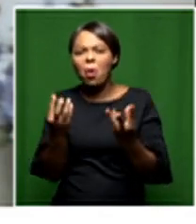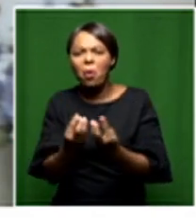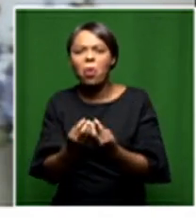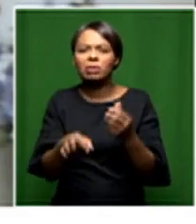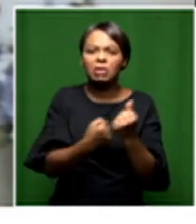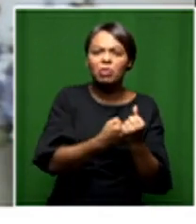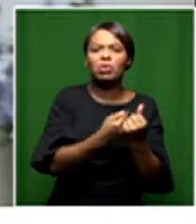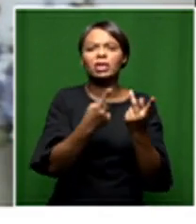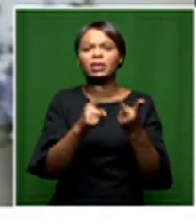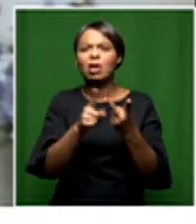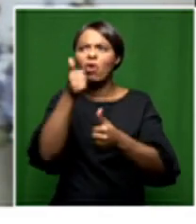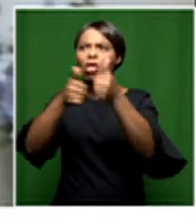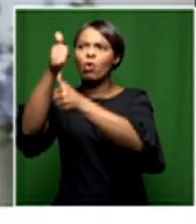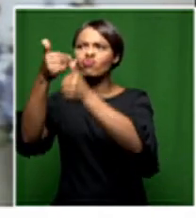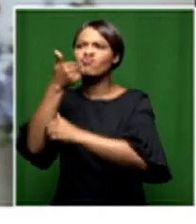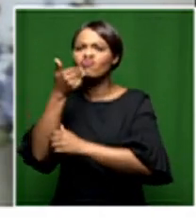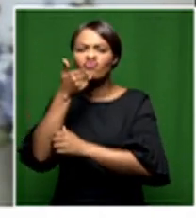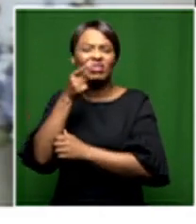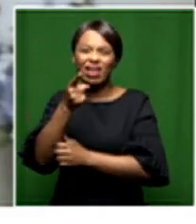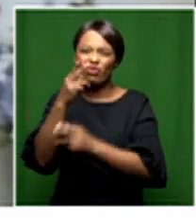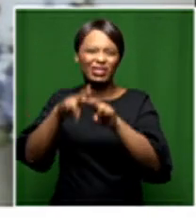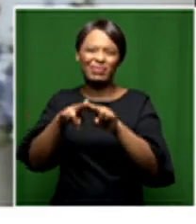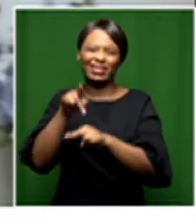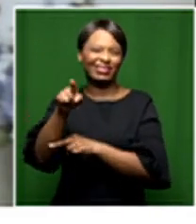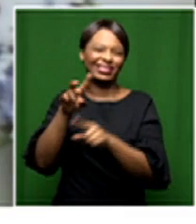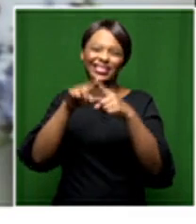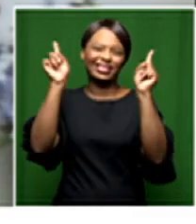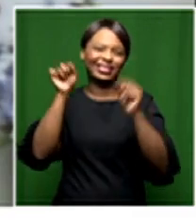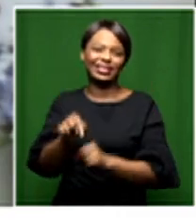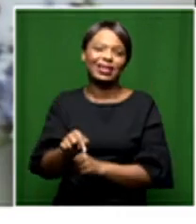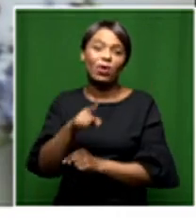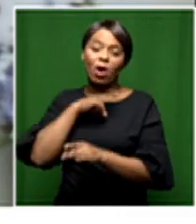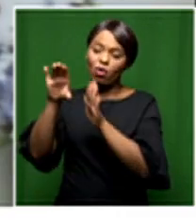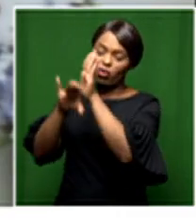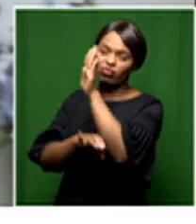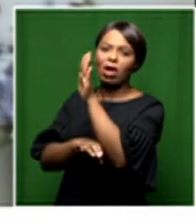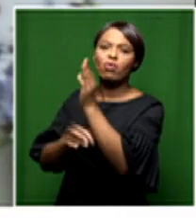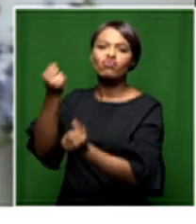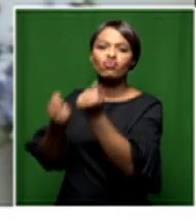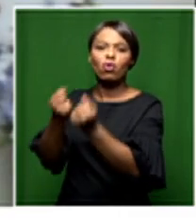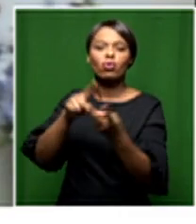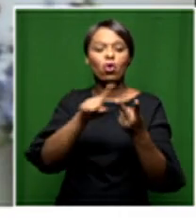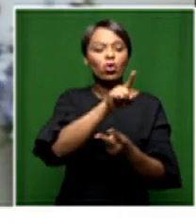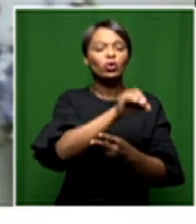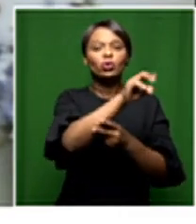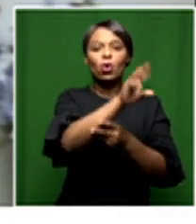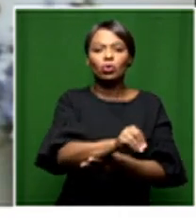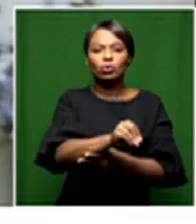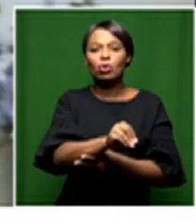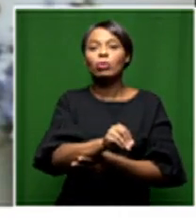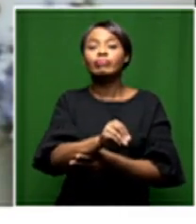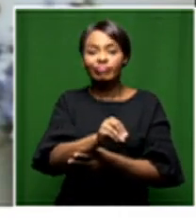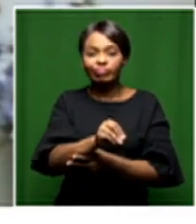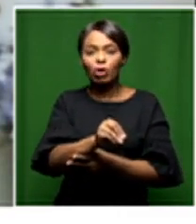the authority of the either constitutional court and or the Zondo Commission. And that